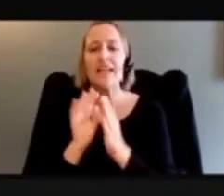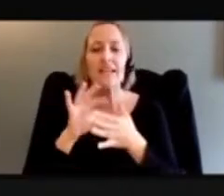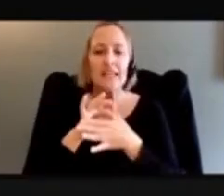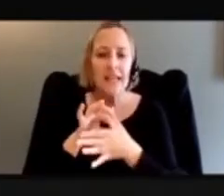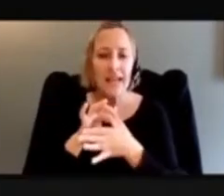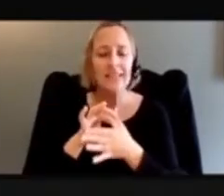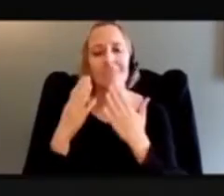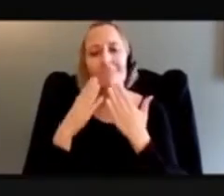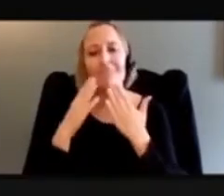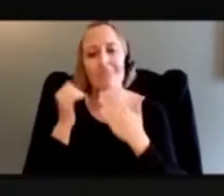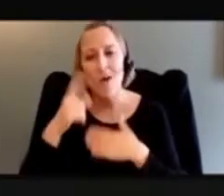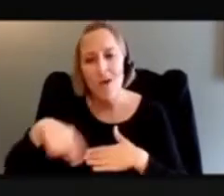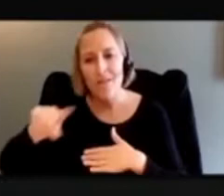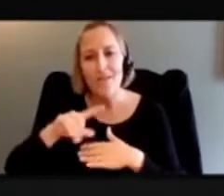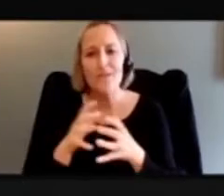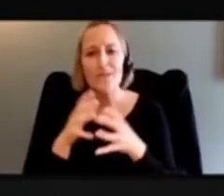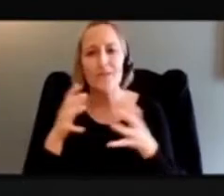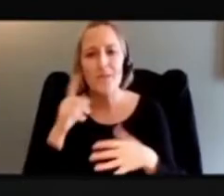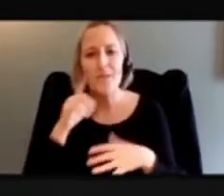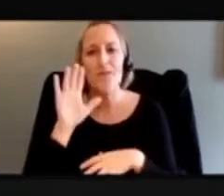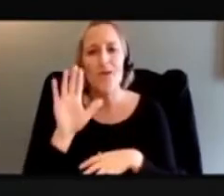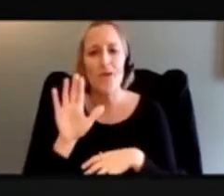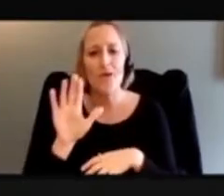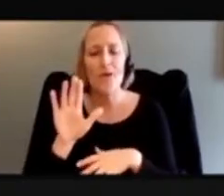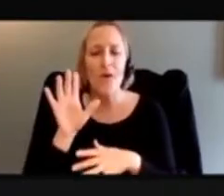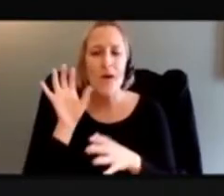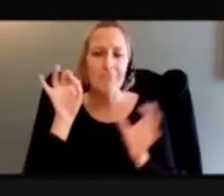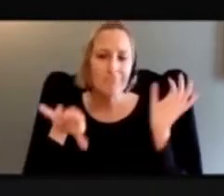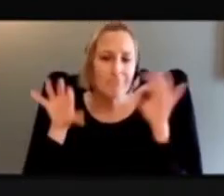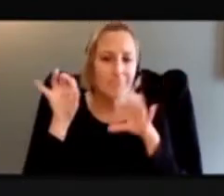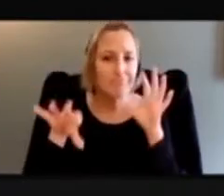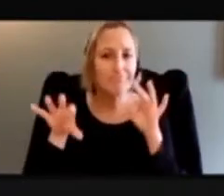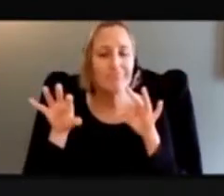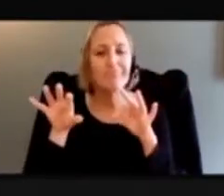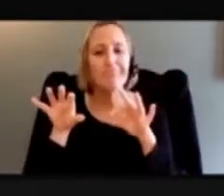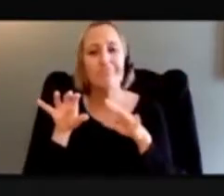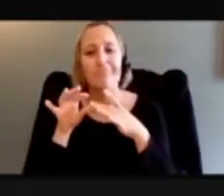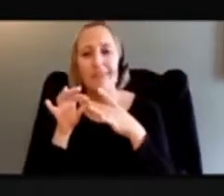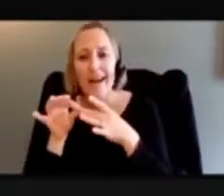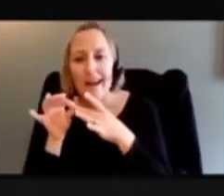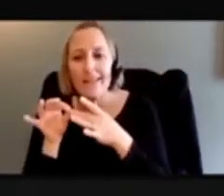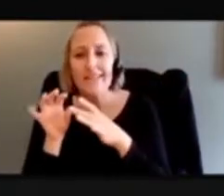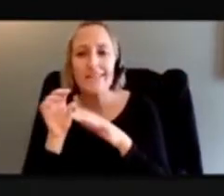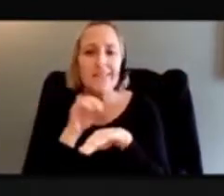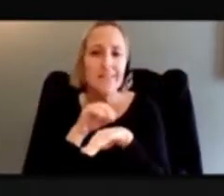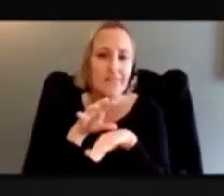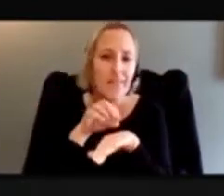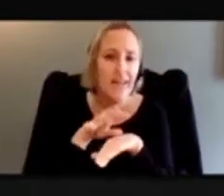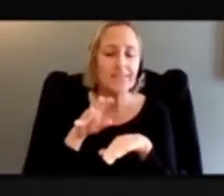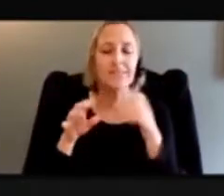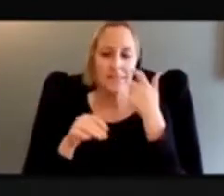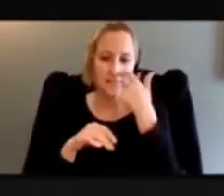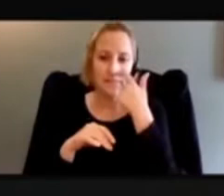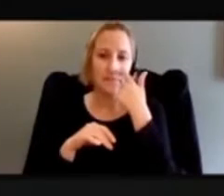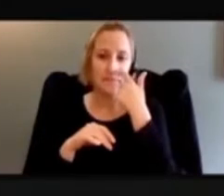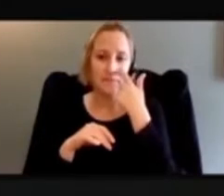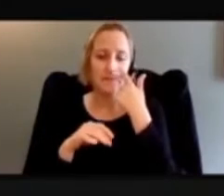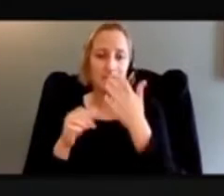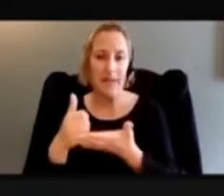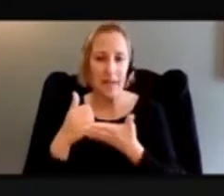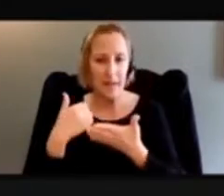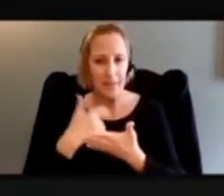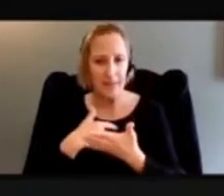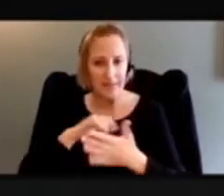thank you so much for your input and your guidance and your counsel in helping us put the conference